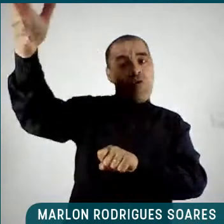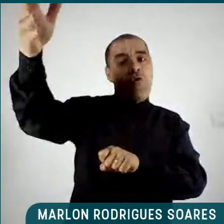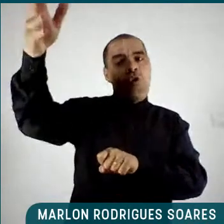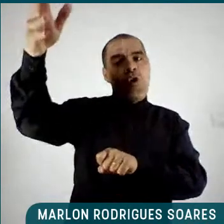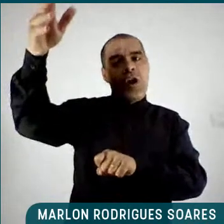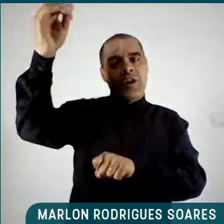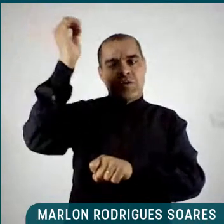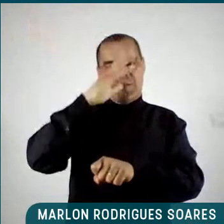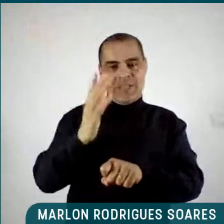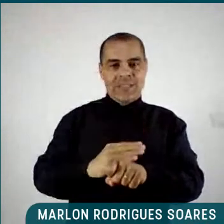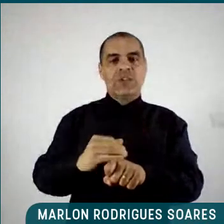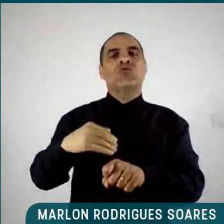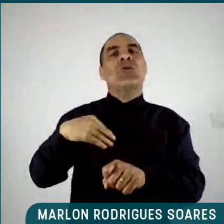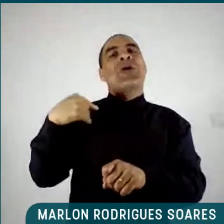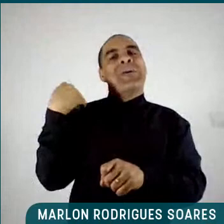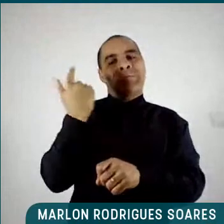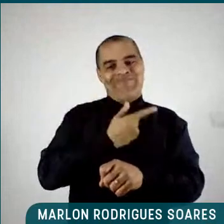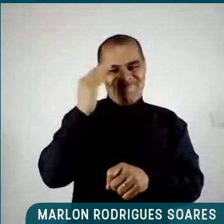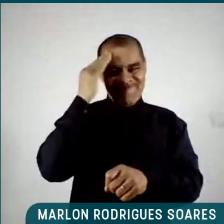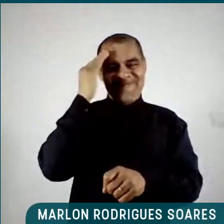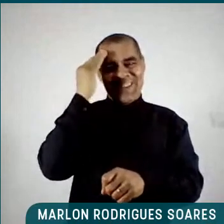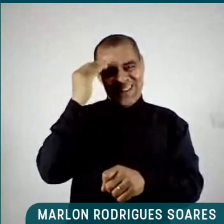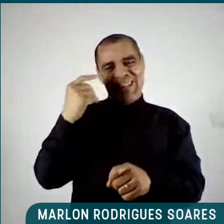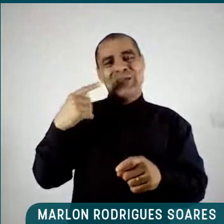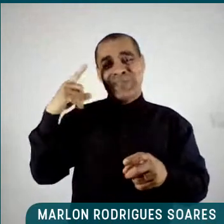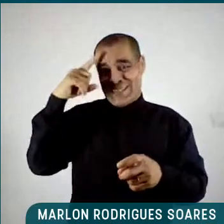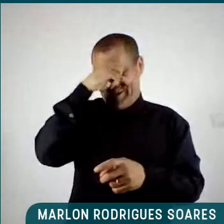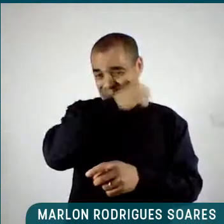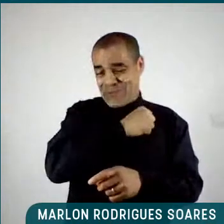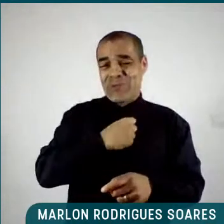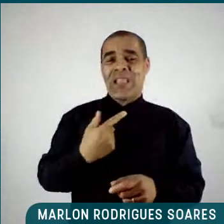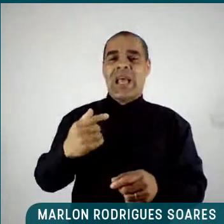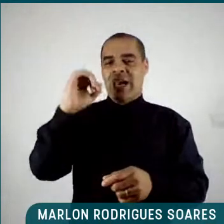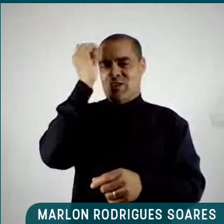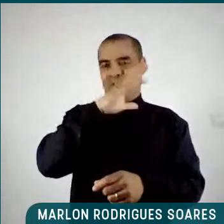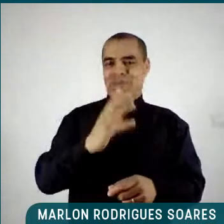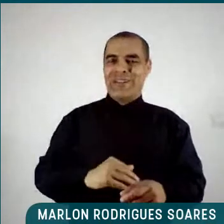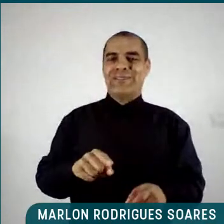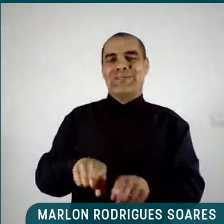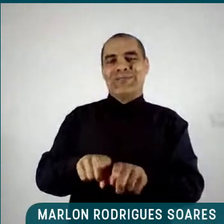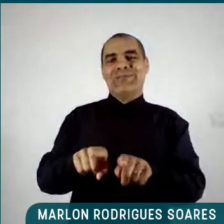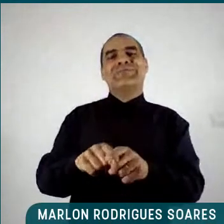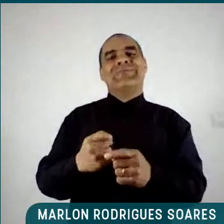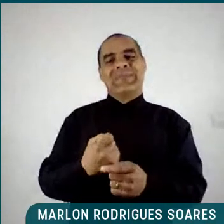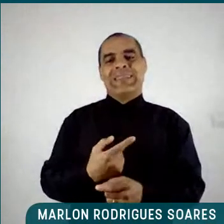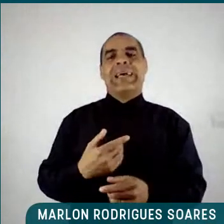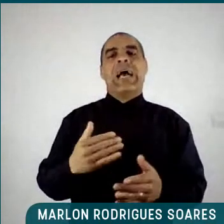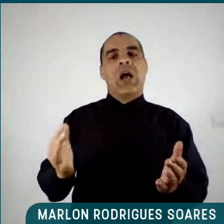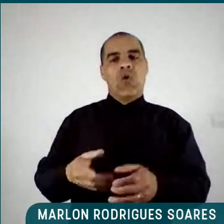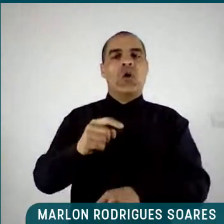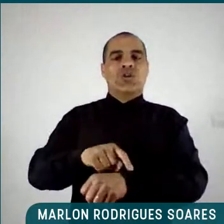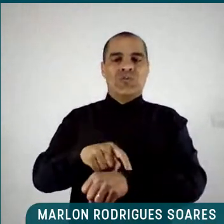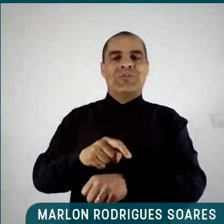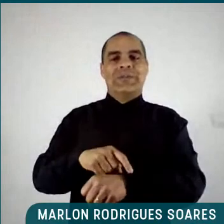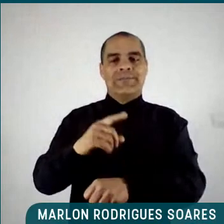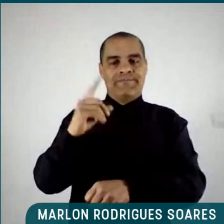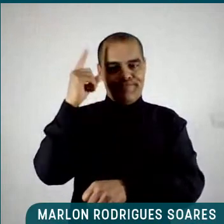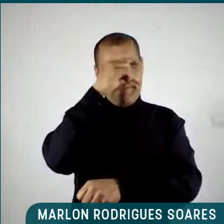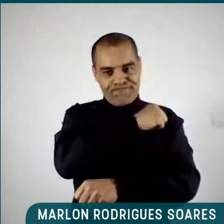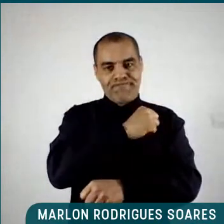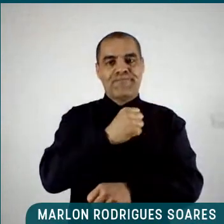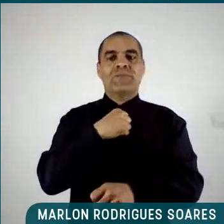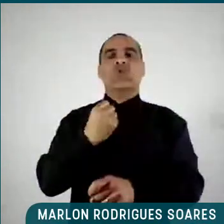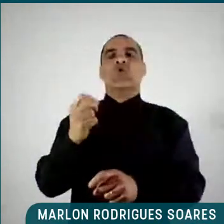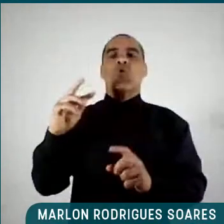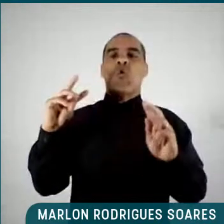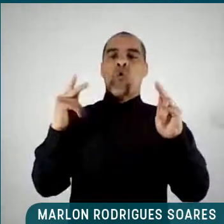for Brazil, but outside Brazil, because we understand the difficulty that Brazil is going on at the moment when we talk about